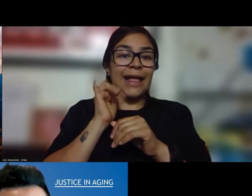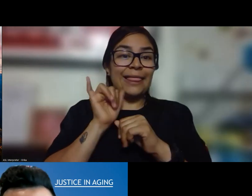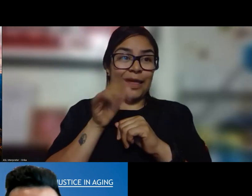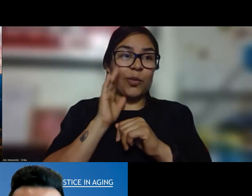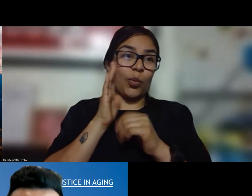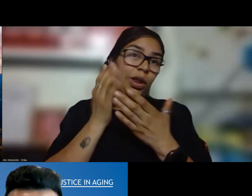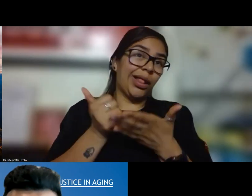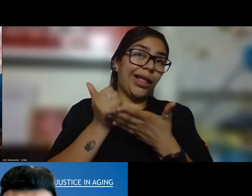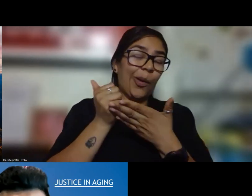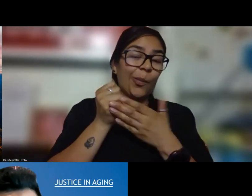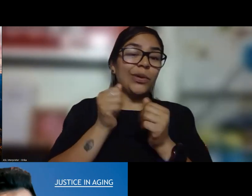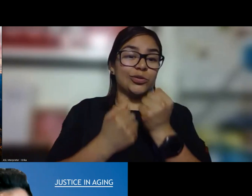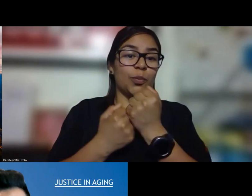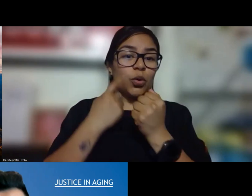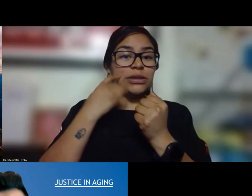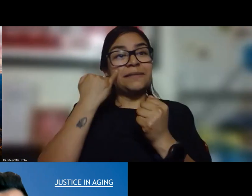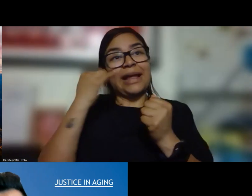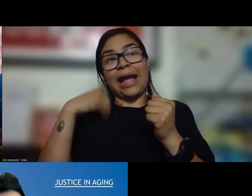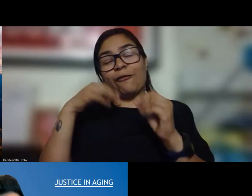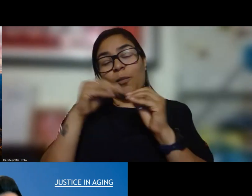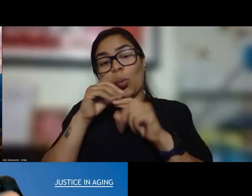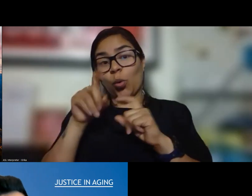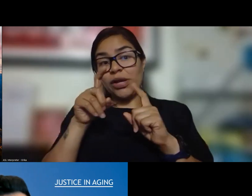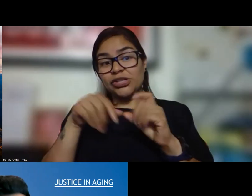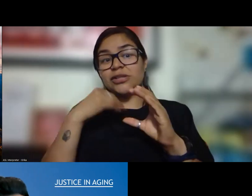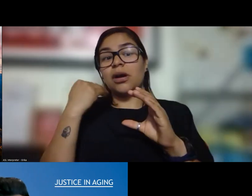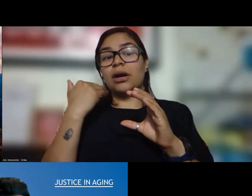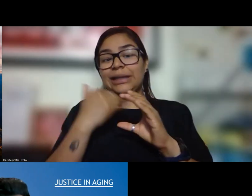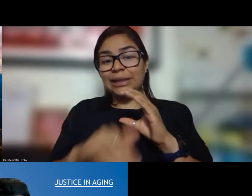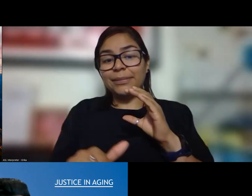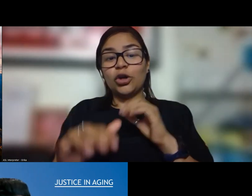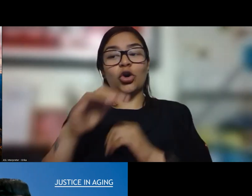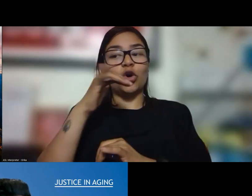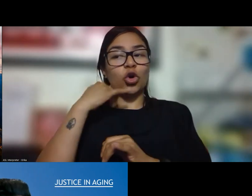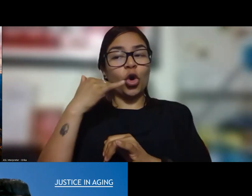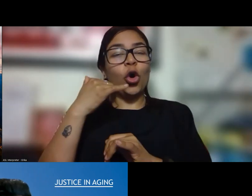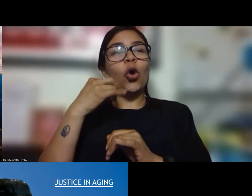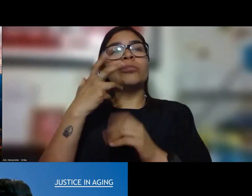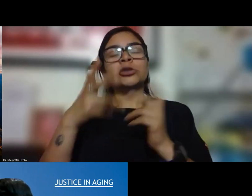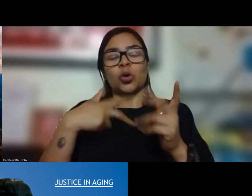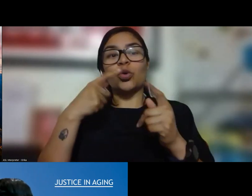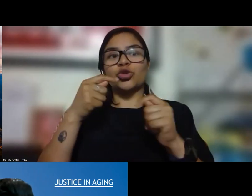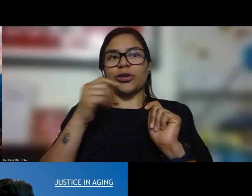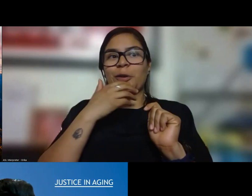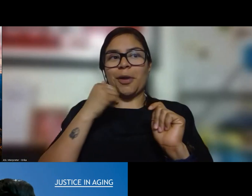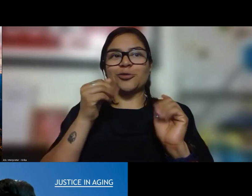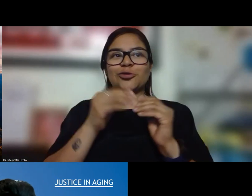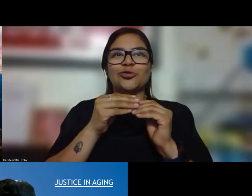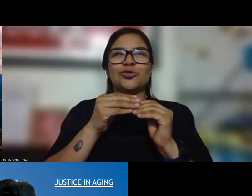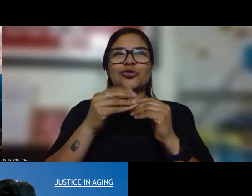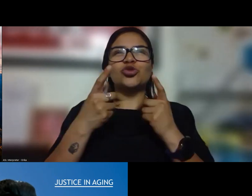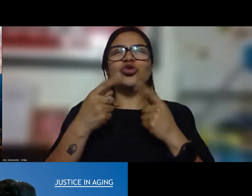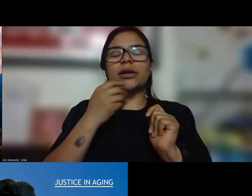them to share any questions via email that they may have. So those are some of the things that we have underway to try to help logistically